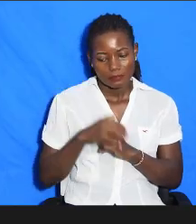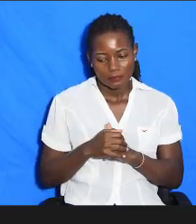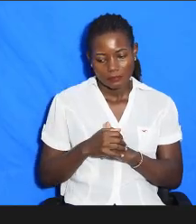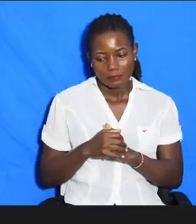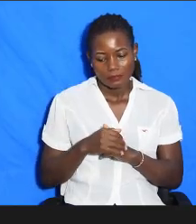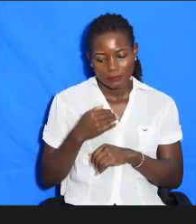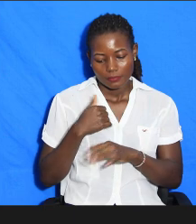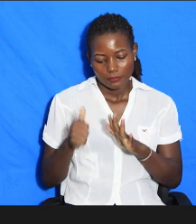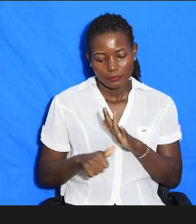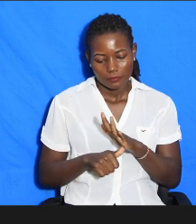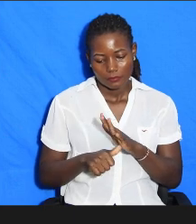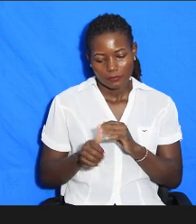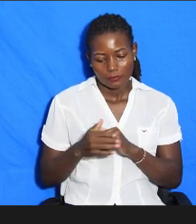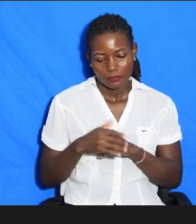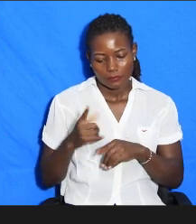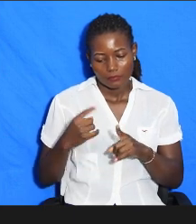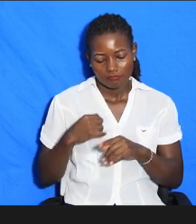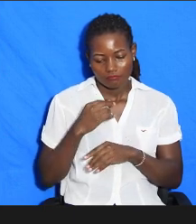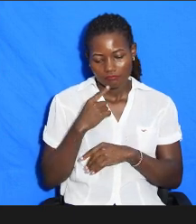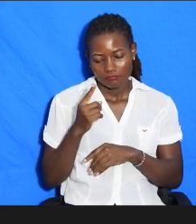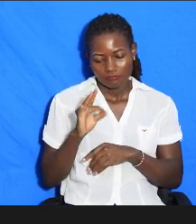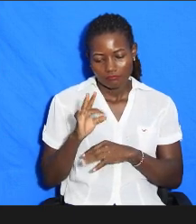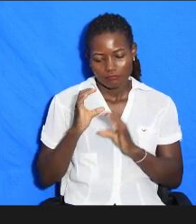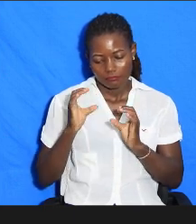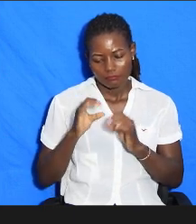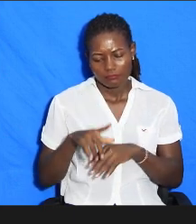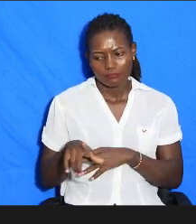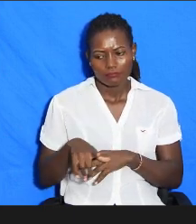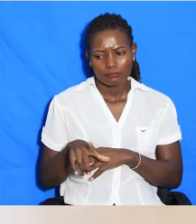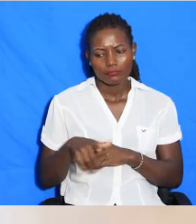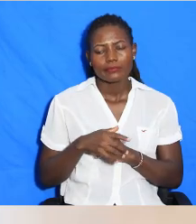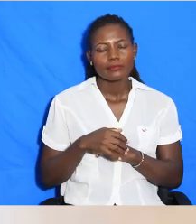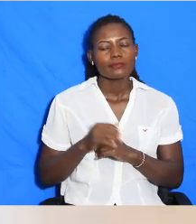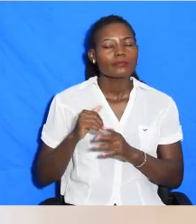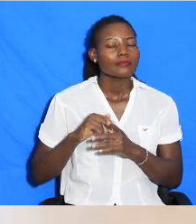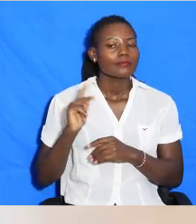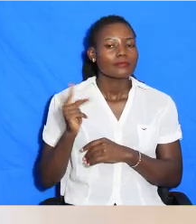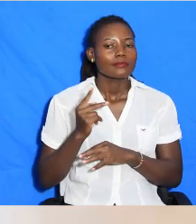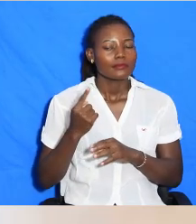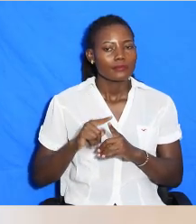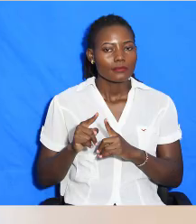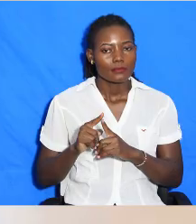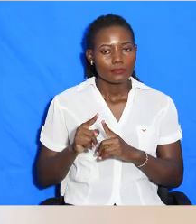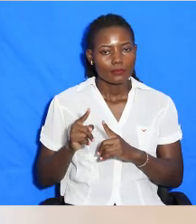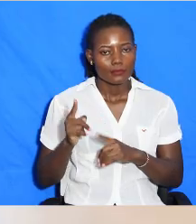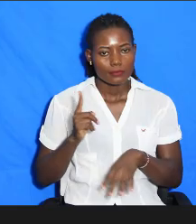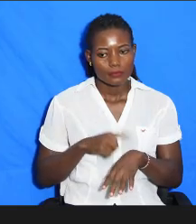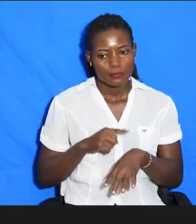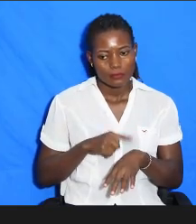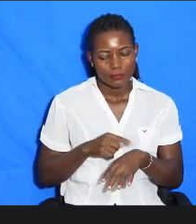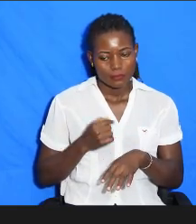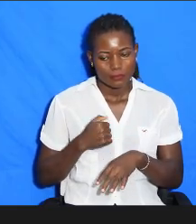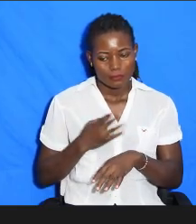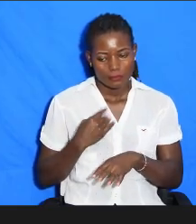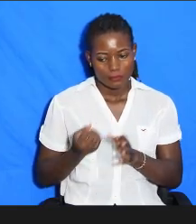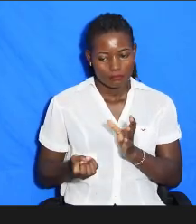I was under, let me say, three coaches here locally. Okay. Yeah, but as an athlete, when I tend to grow and I